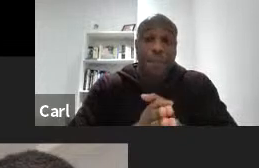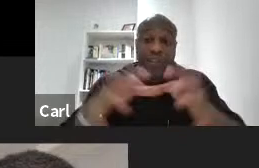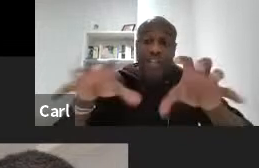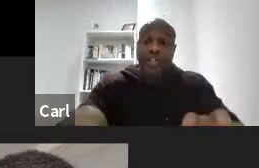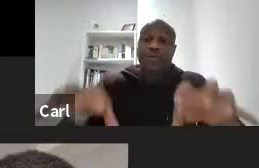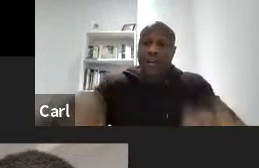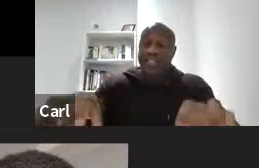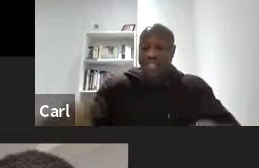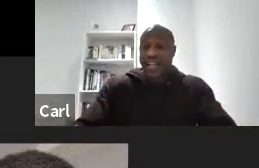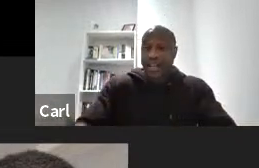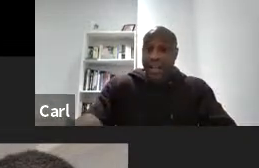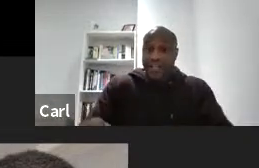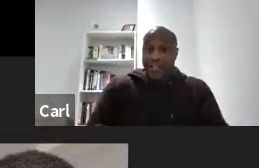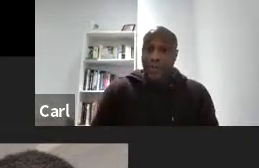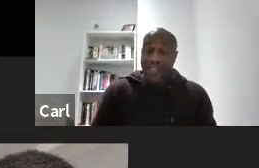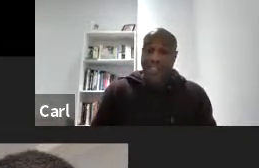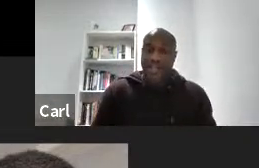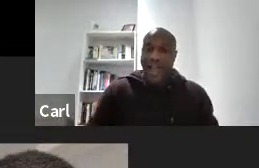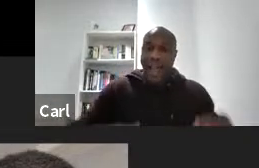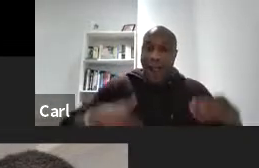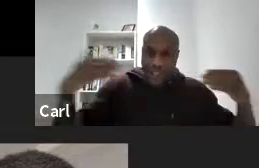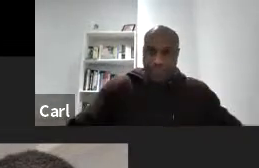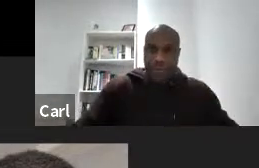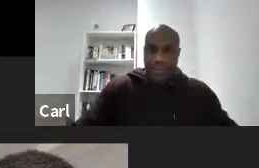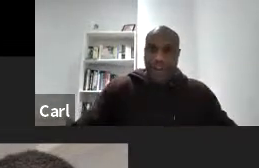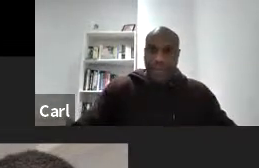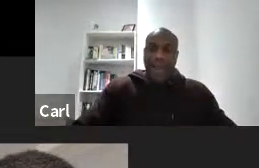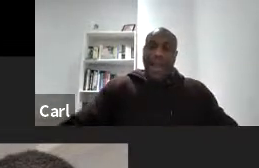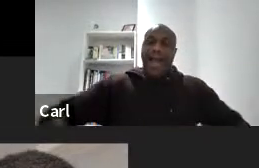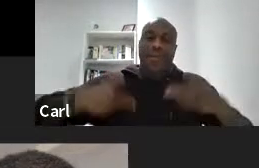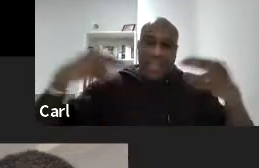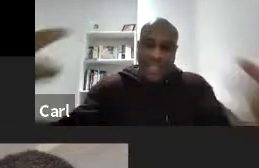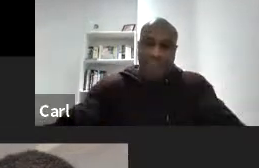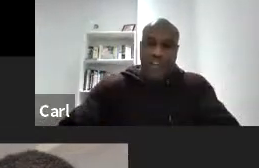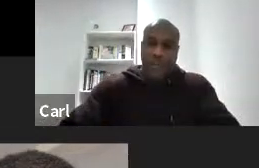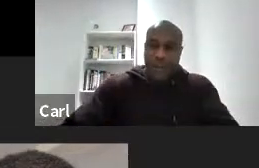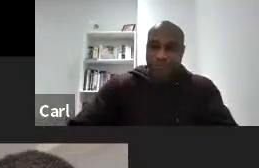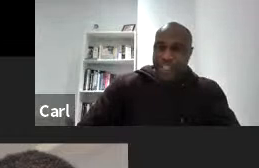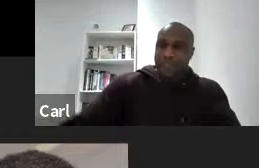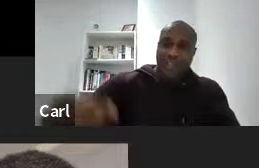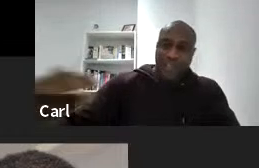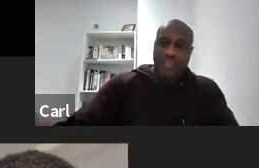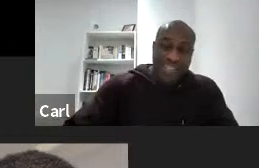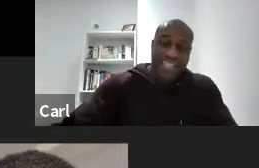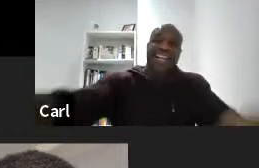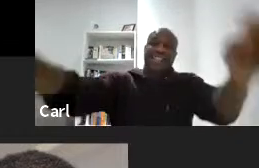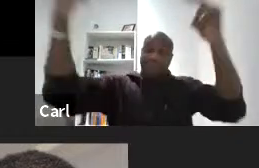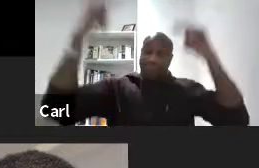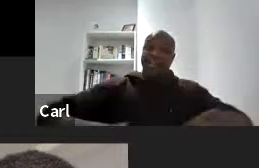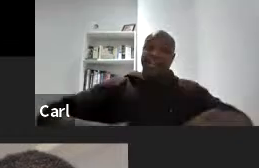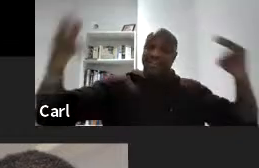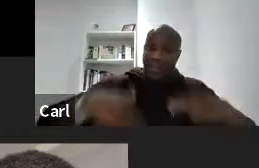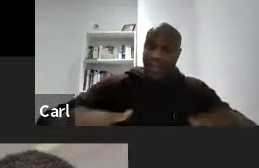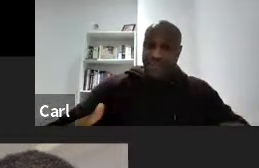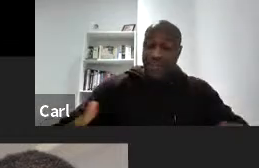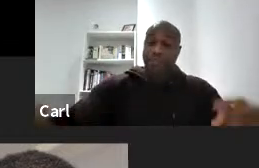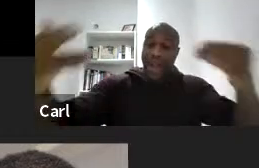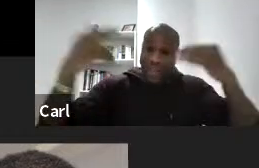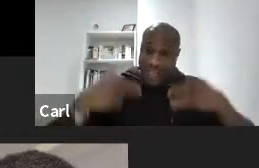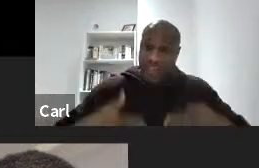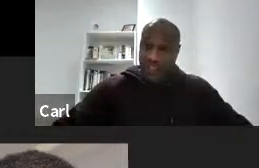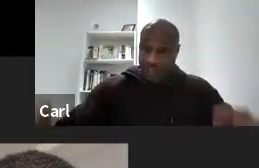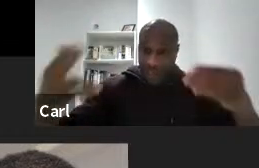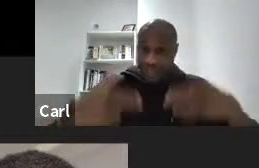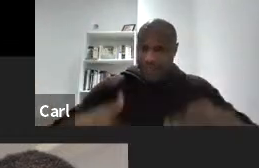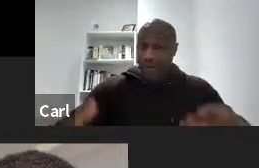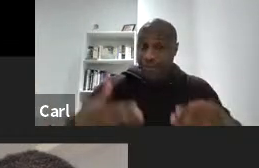that we're hoping that you guys take to understand how to prototype, how to demonstrate what you prototype to customers, to then bring your customers